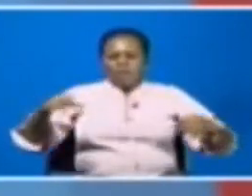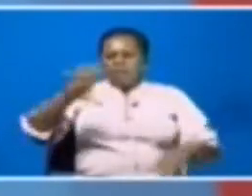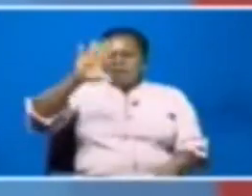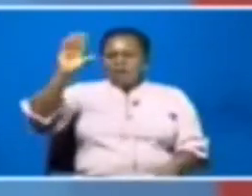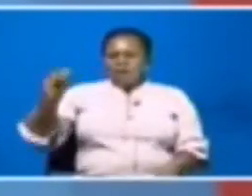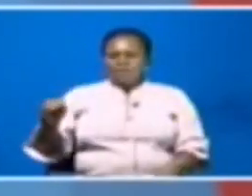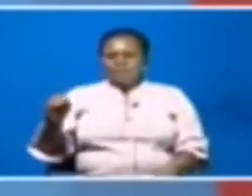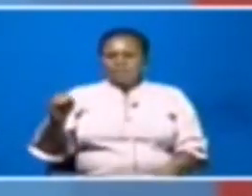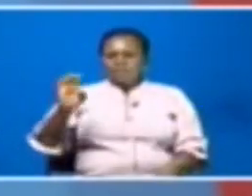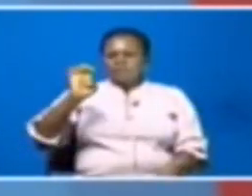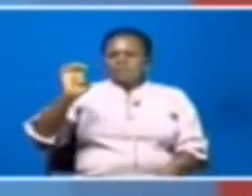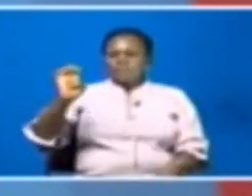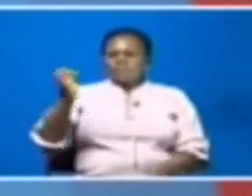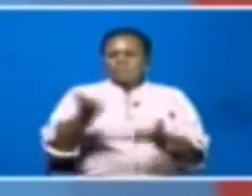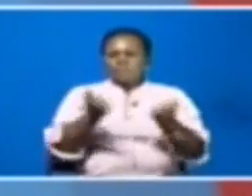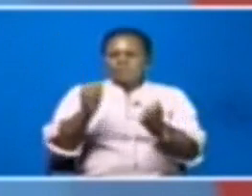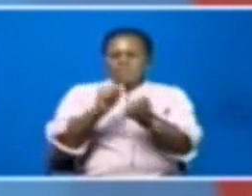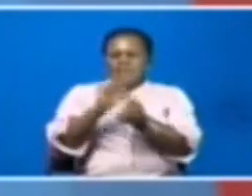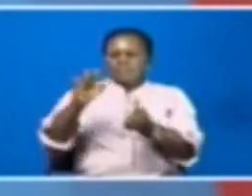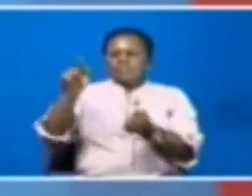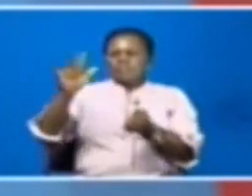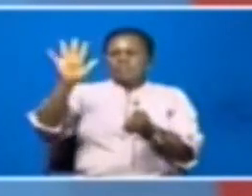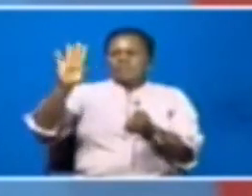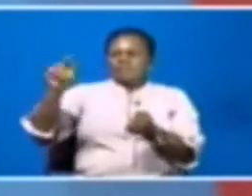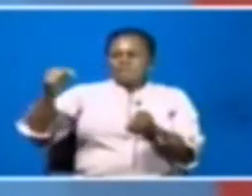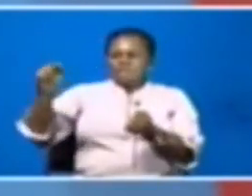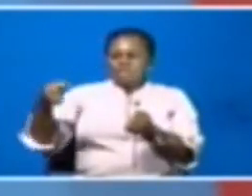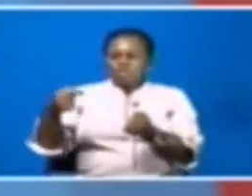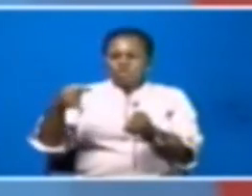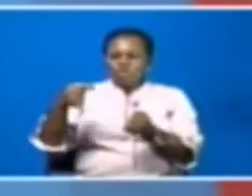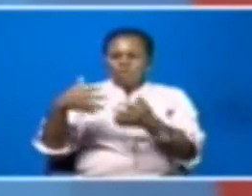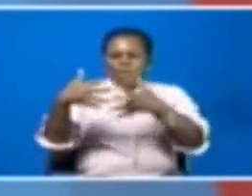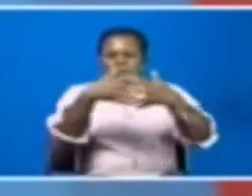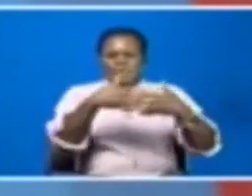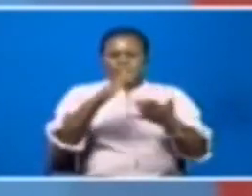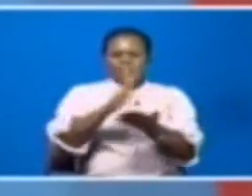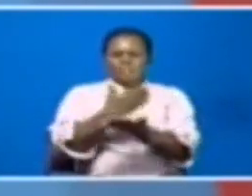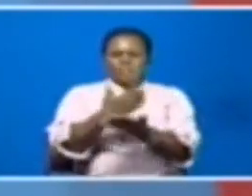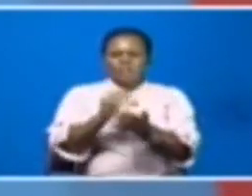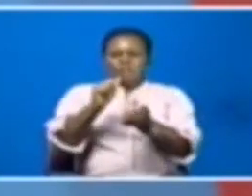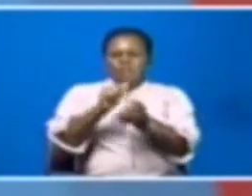African e-commerce giant sold 13.5 million American depository shares at